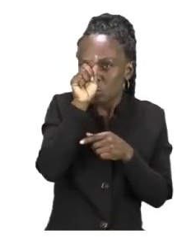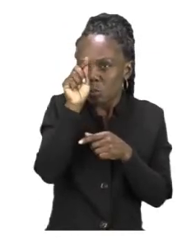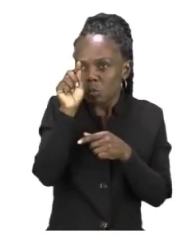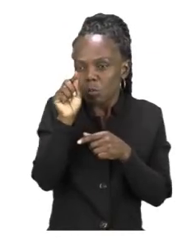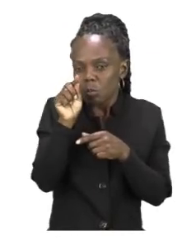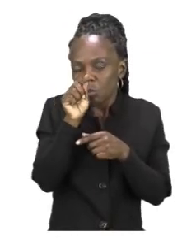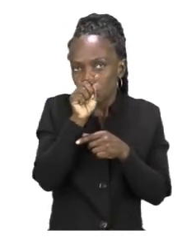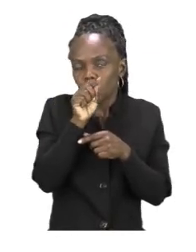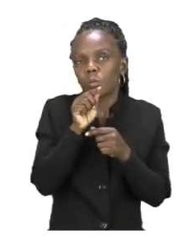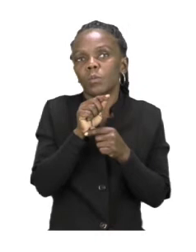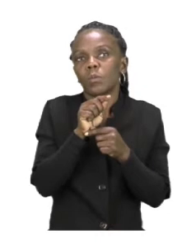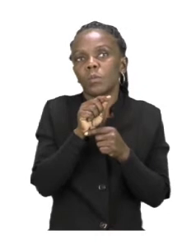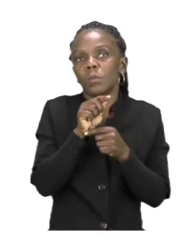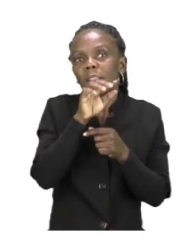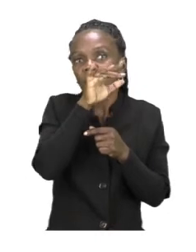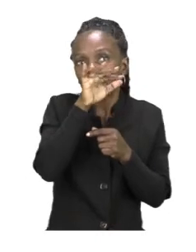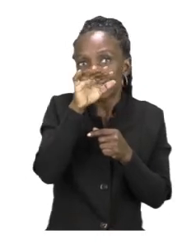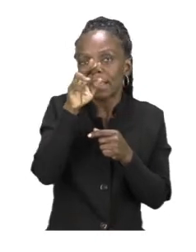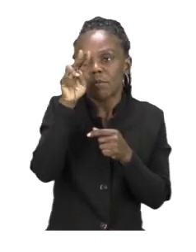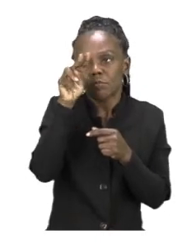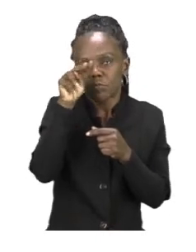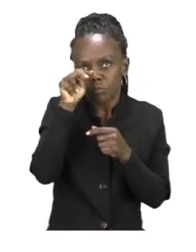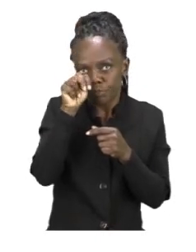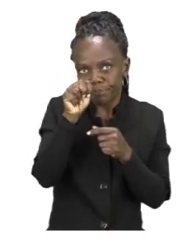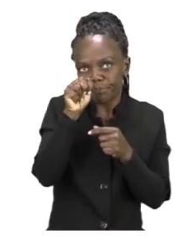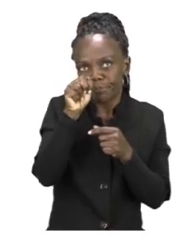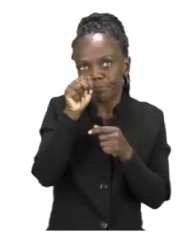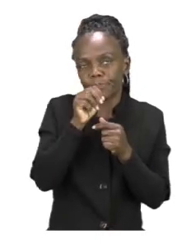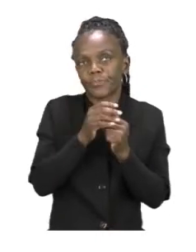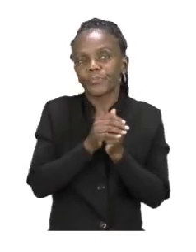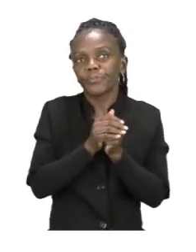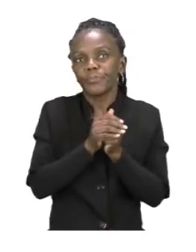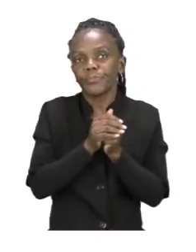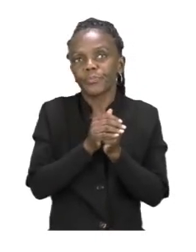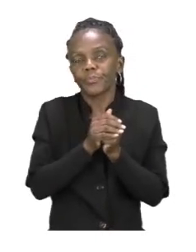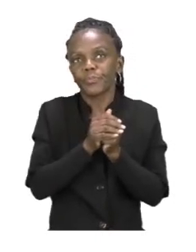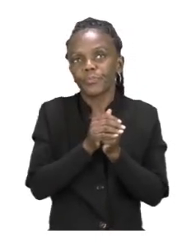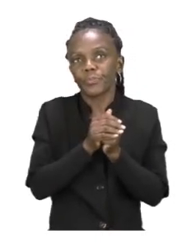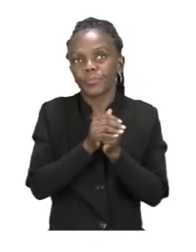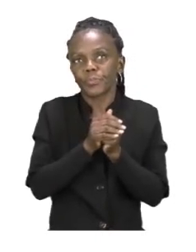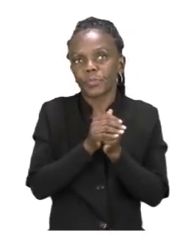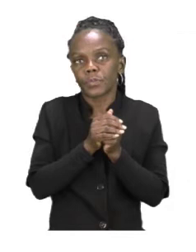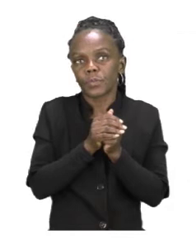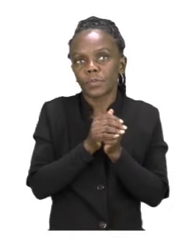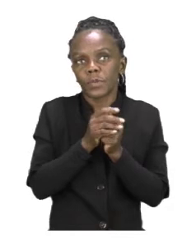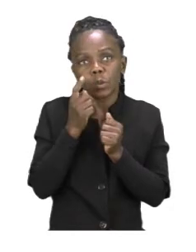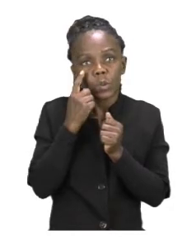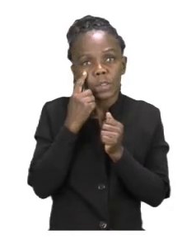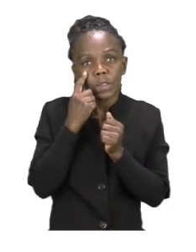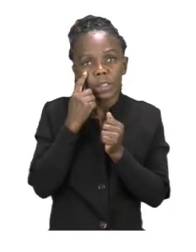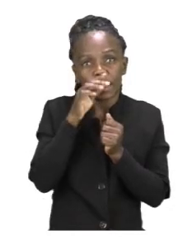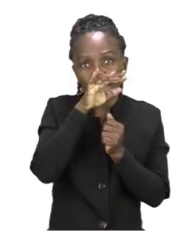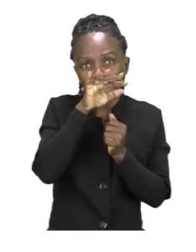to trace it first on the sound, the letter that we can see, and then on